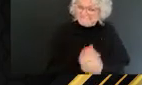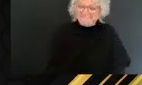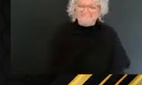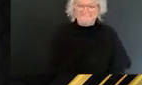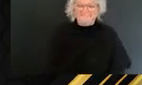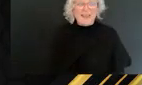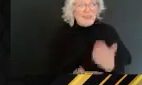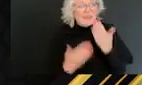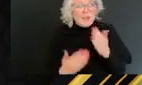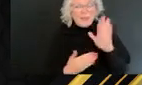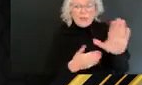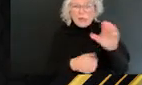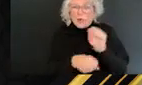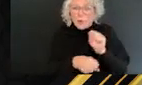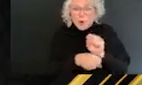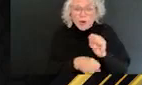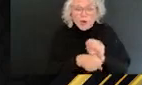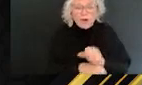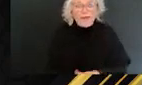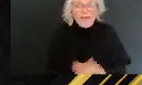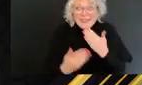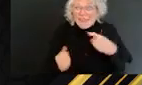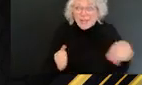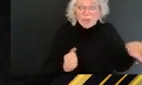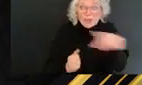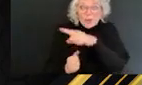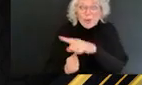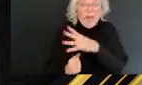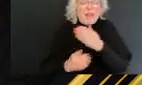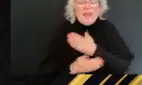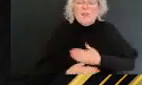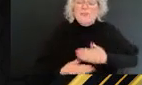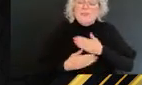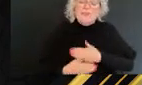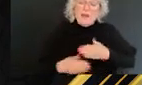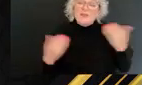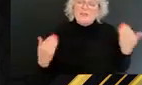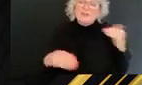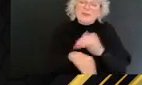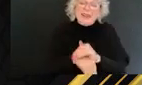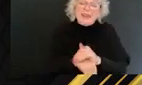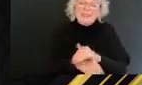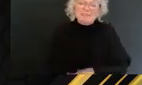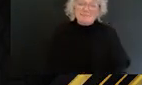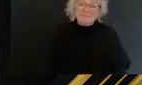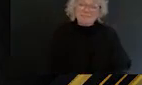So thank you for your work. Thank you all. And please enjoy the rest of your gala.